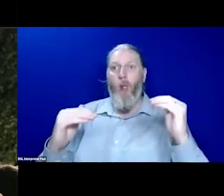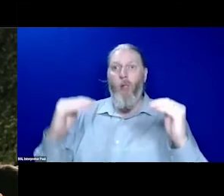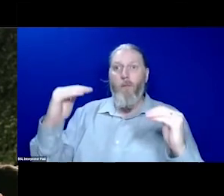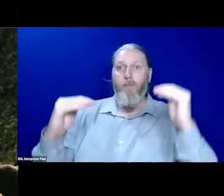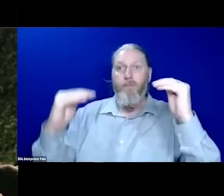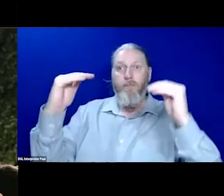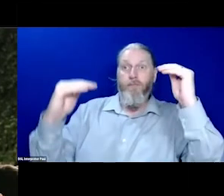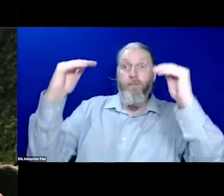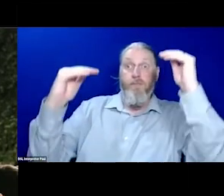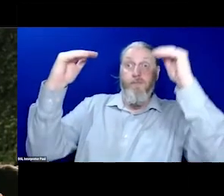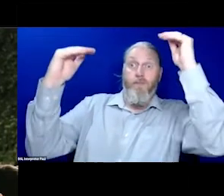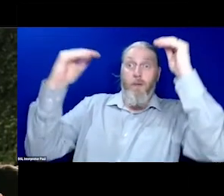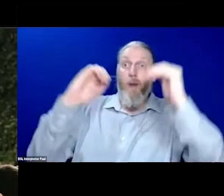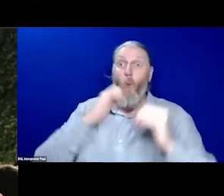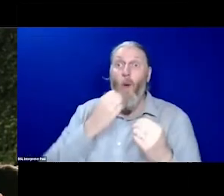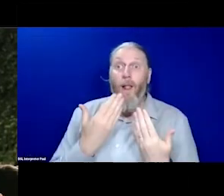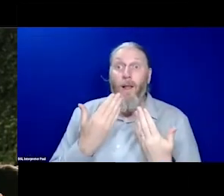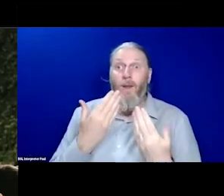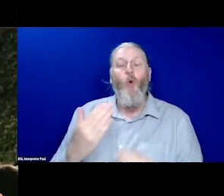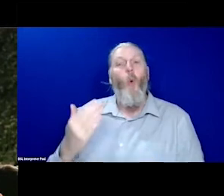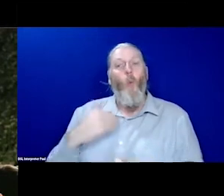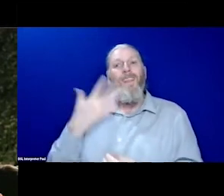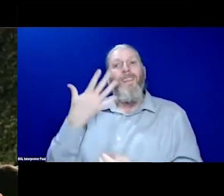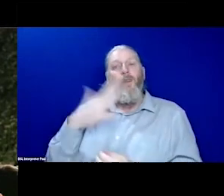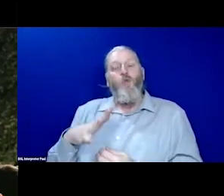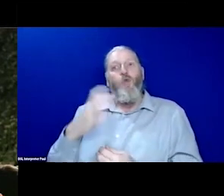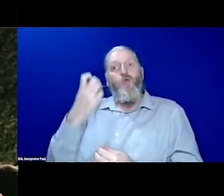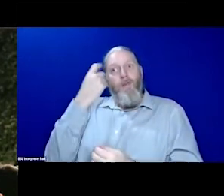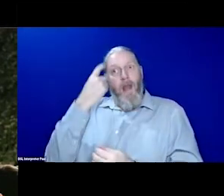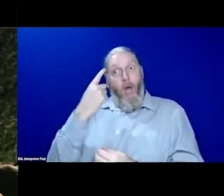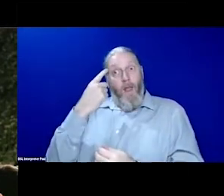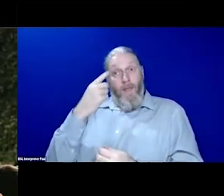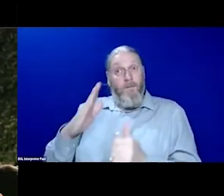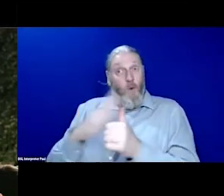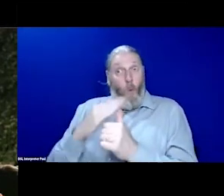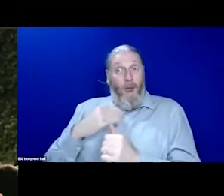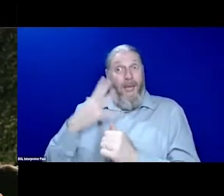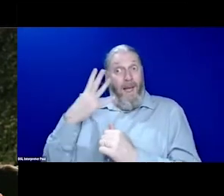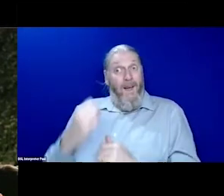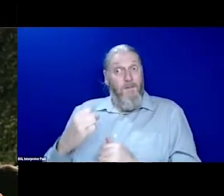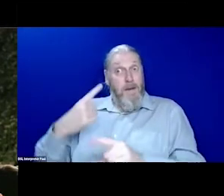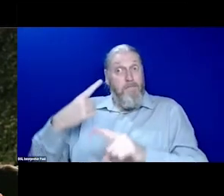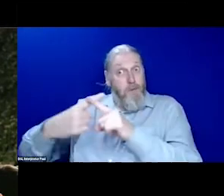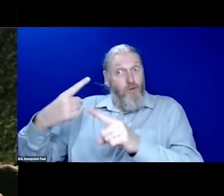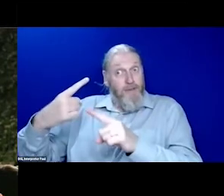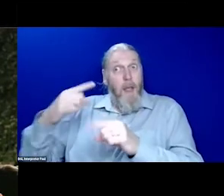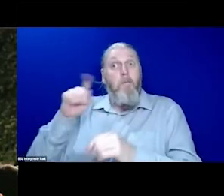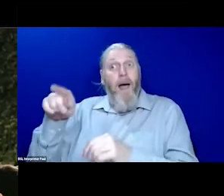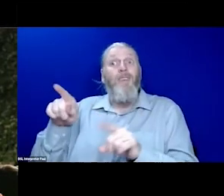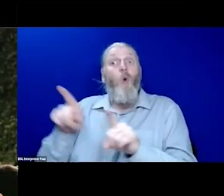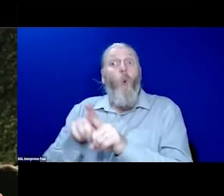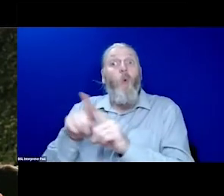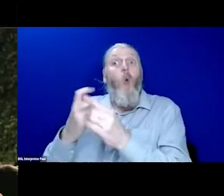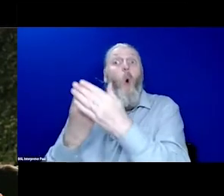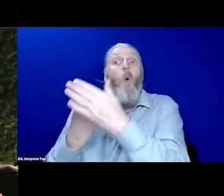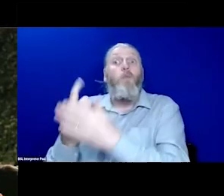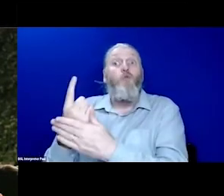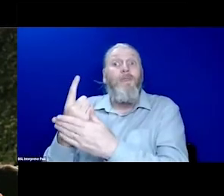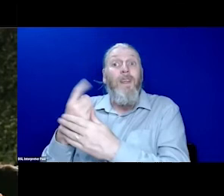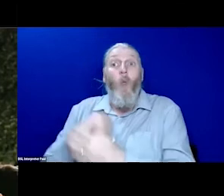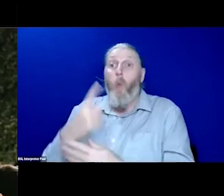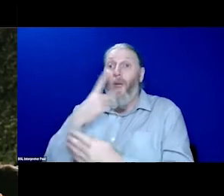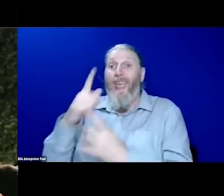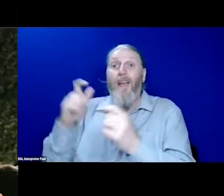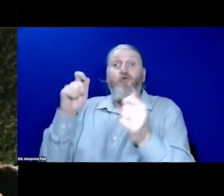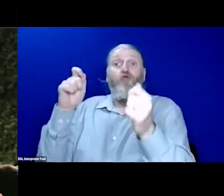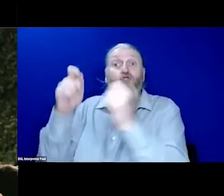recognizing it's a mental health emergency, but it's an opportunity to transform society in ways that global mental health is already saying we need for